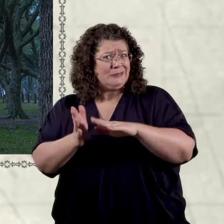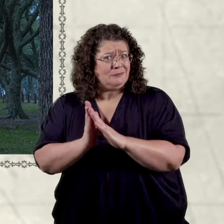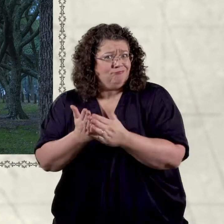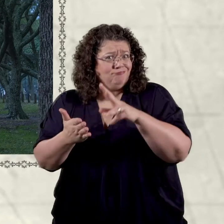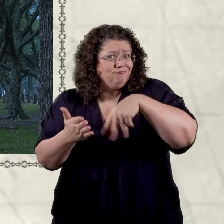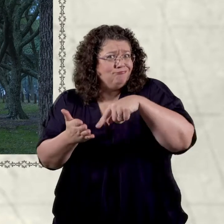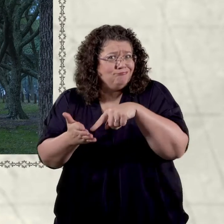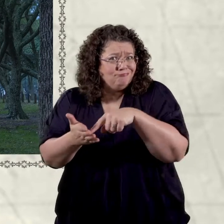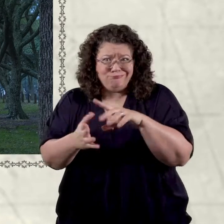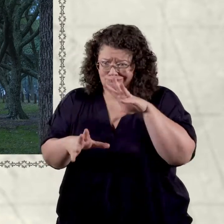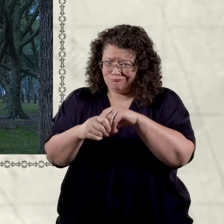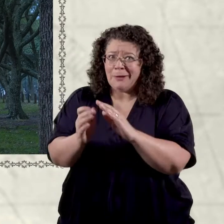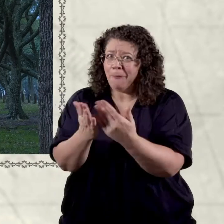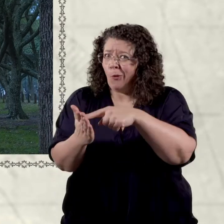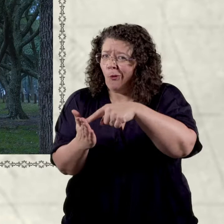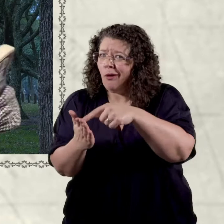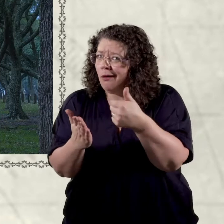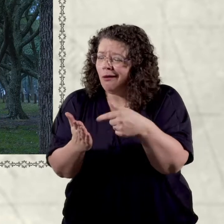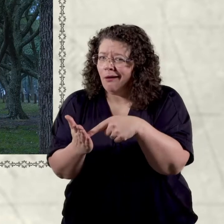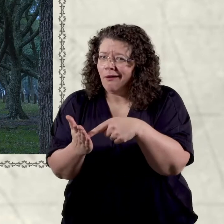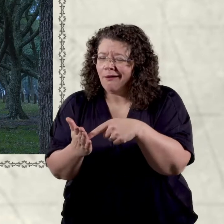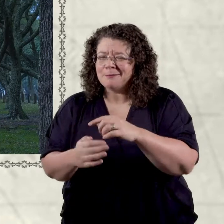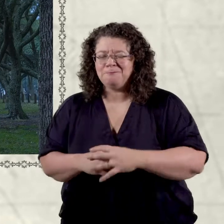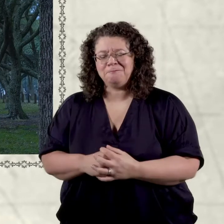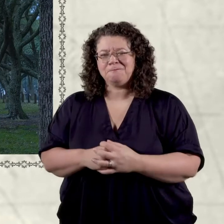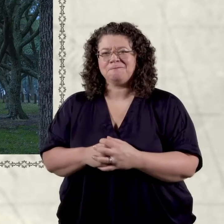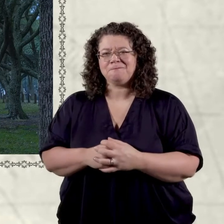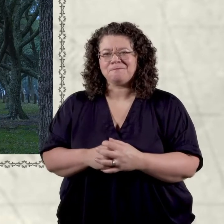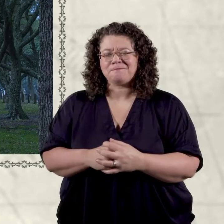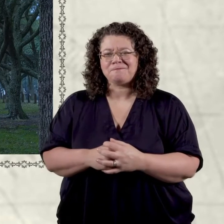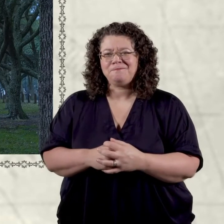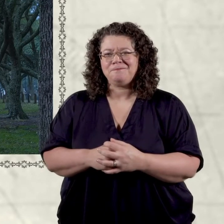do is read. It's all in the book.